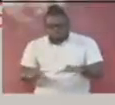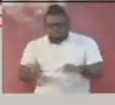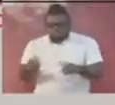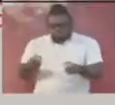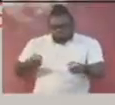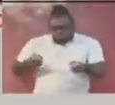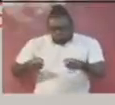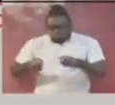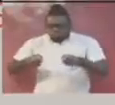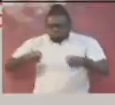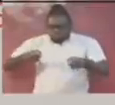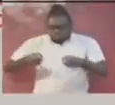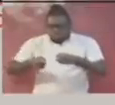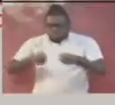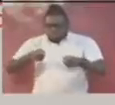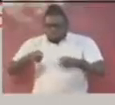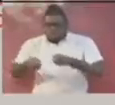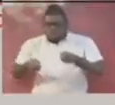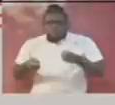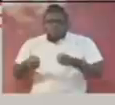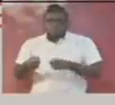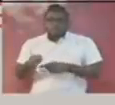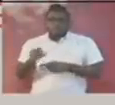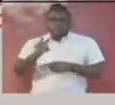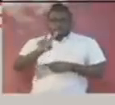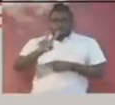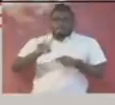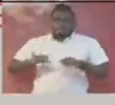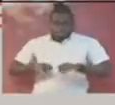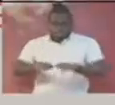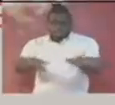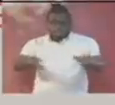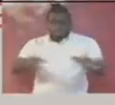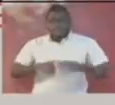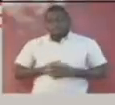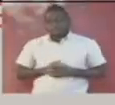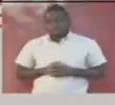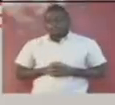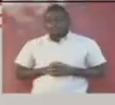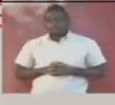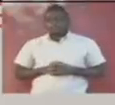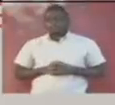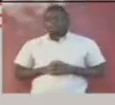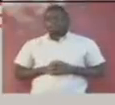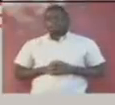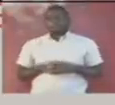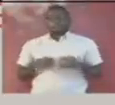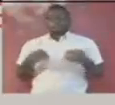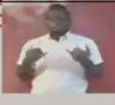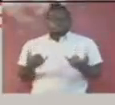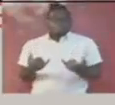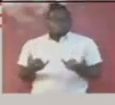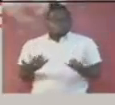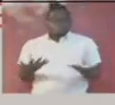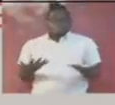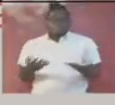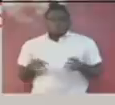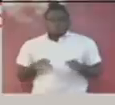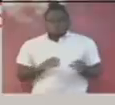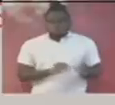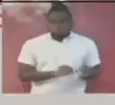robust vaccination program, which we have put in place, are putting in place, then life as we know